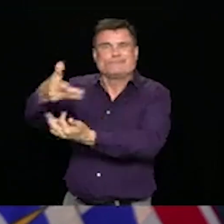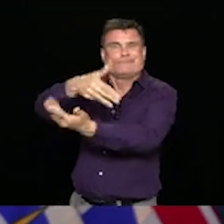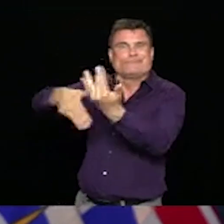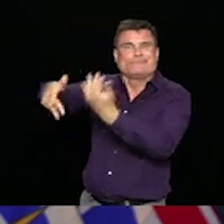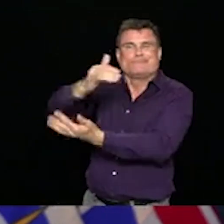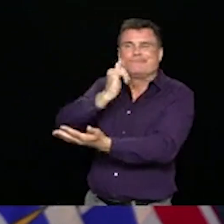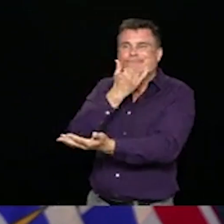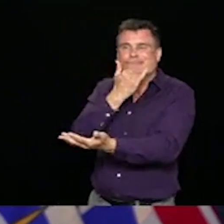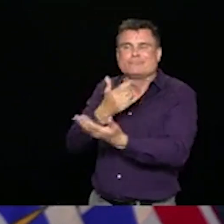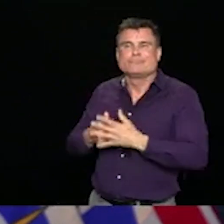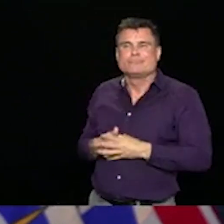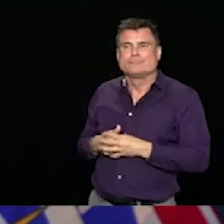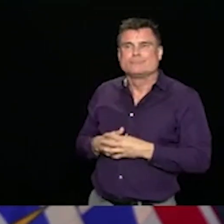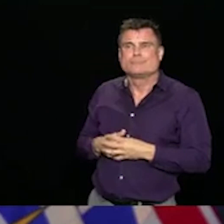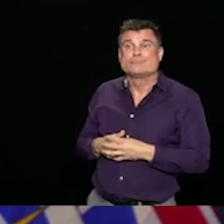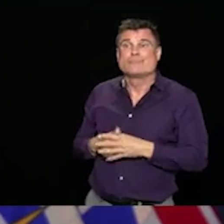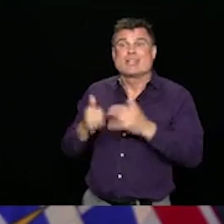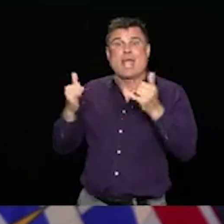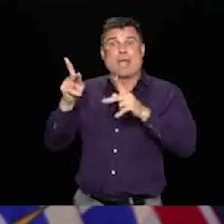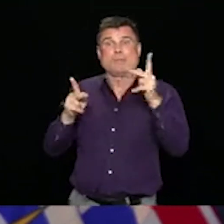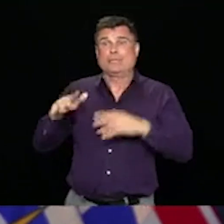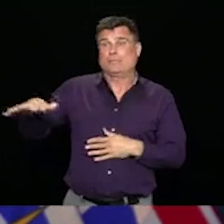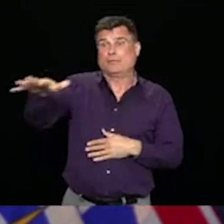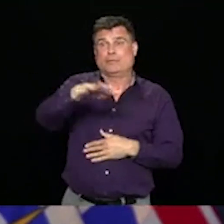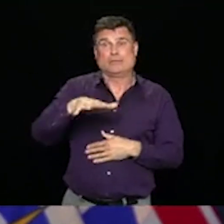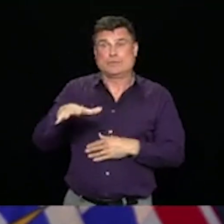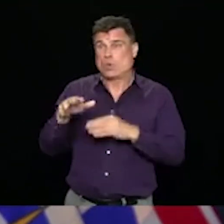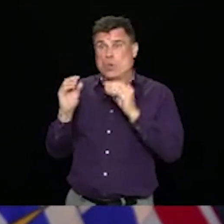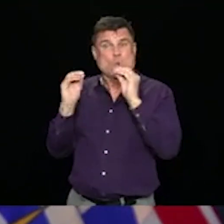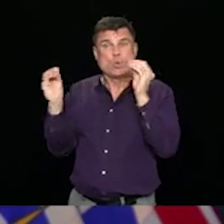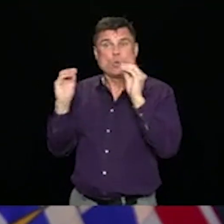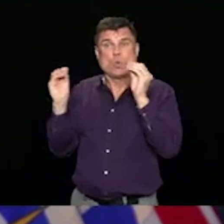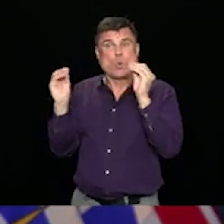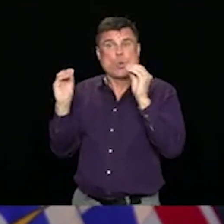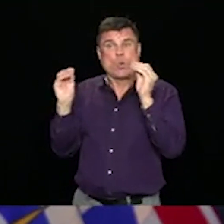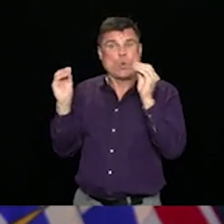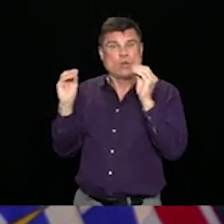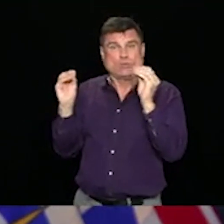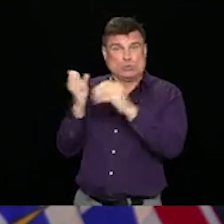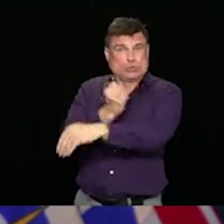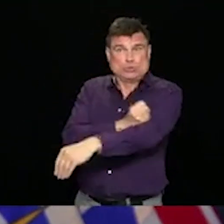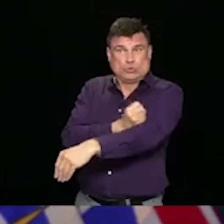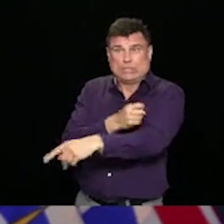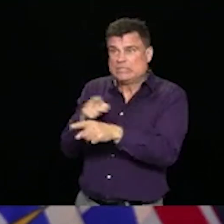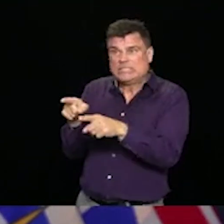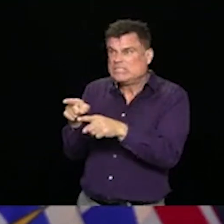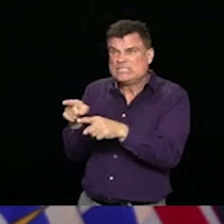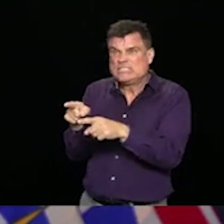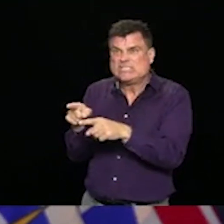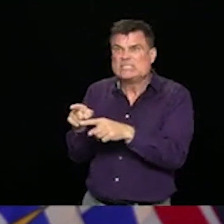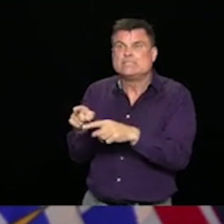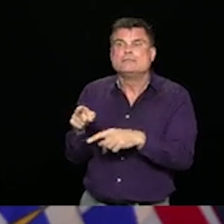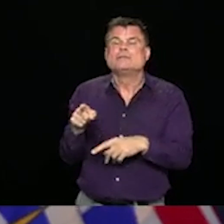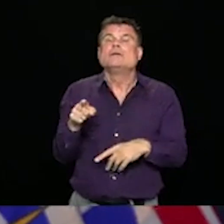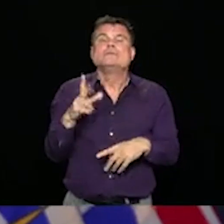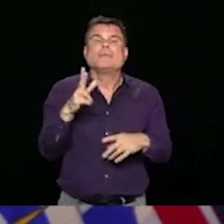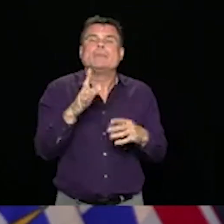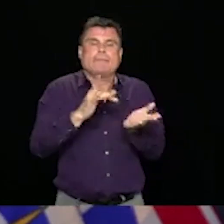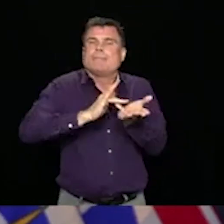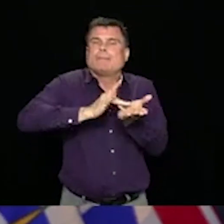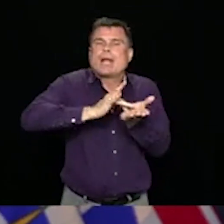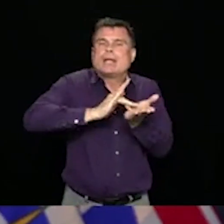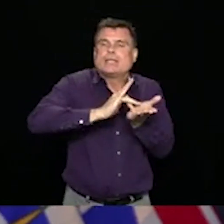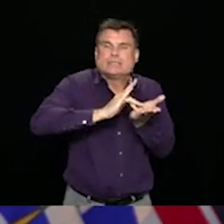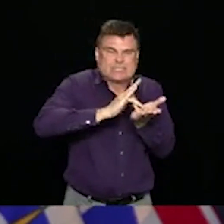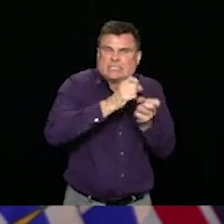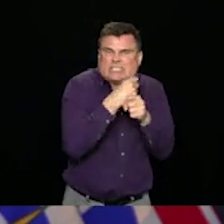been gradually, slowly increasing. And I talked about this last week, not as fast as widespread as